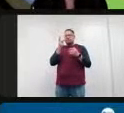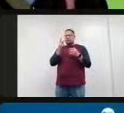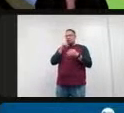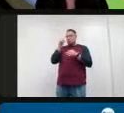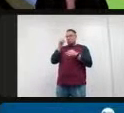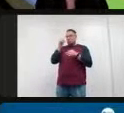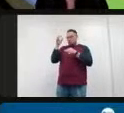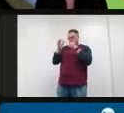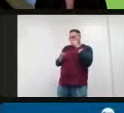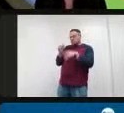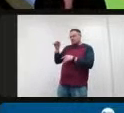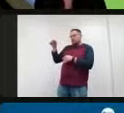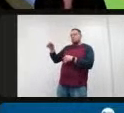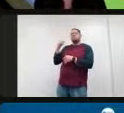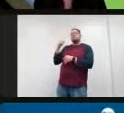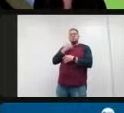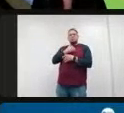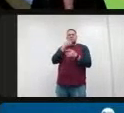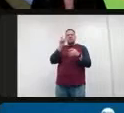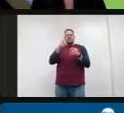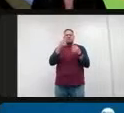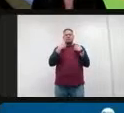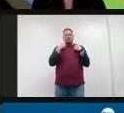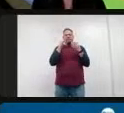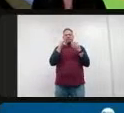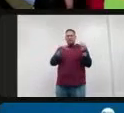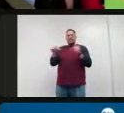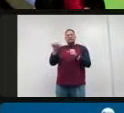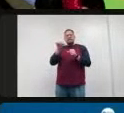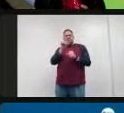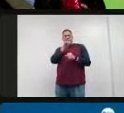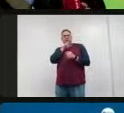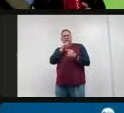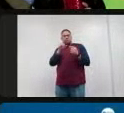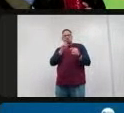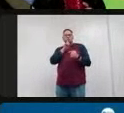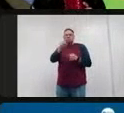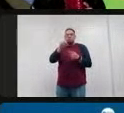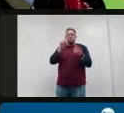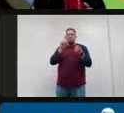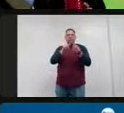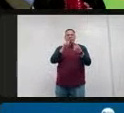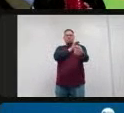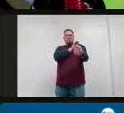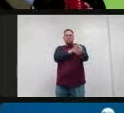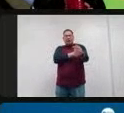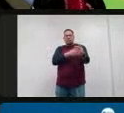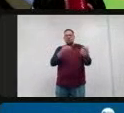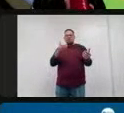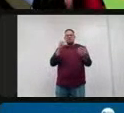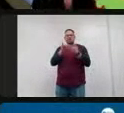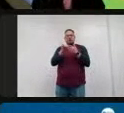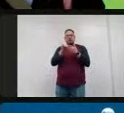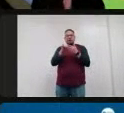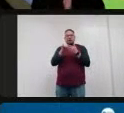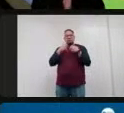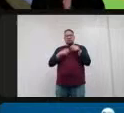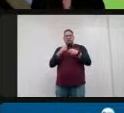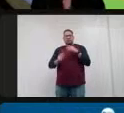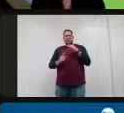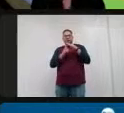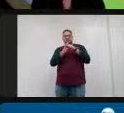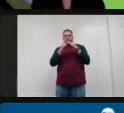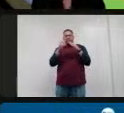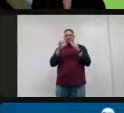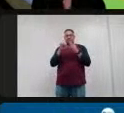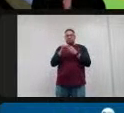We need to have the ability to speak truth to power. And as the issues come up, we need to sometimes say when the issue comes up or